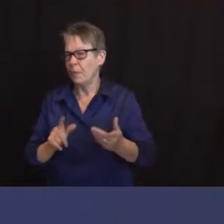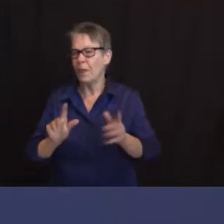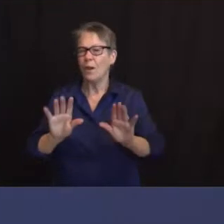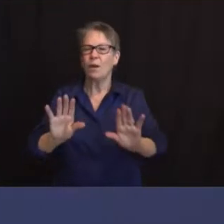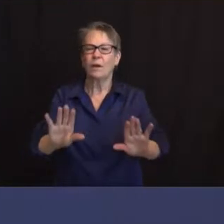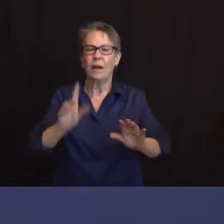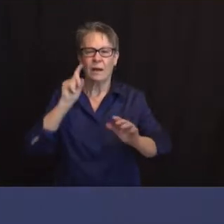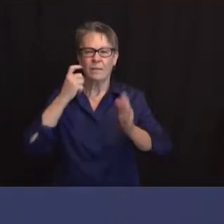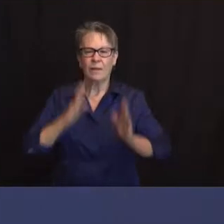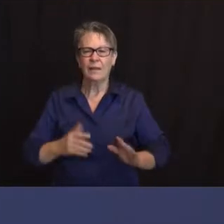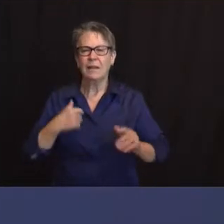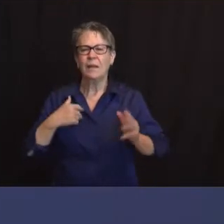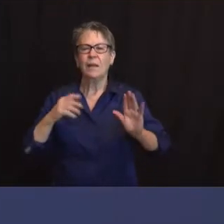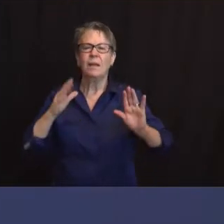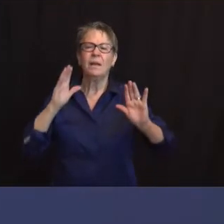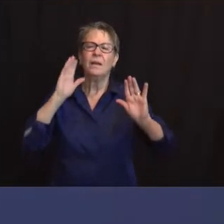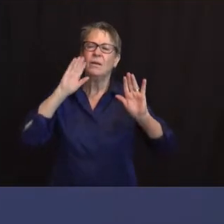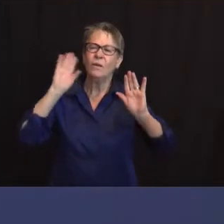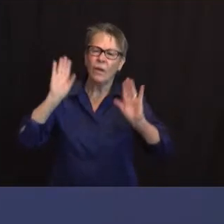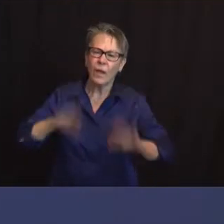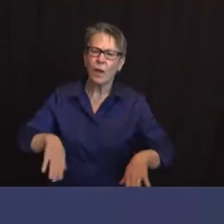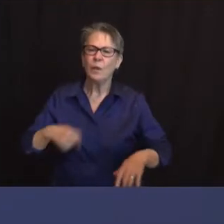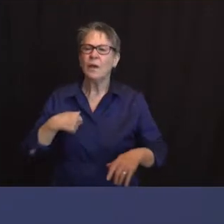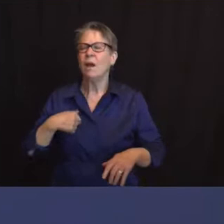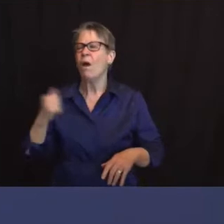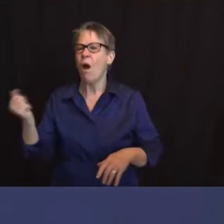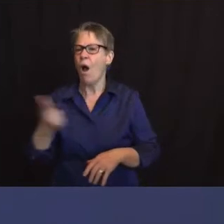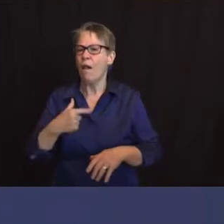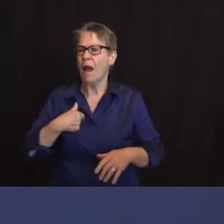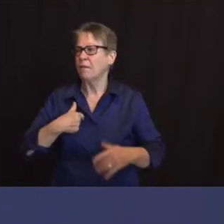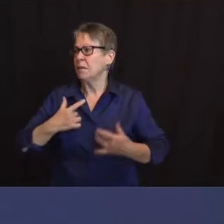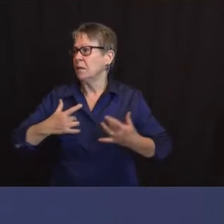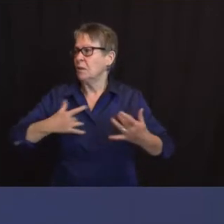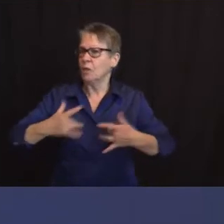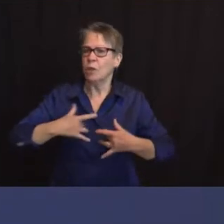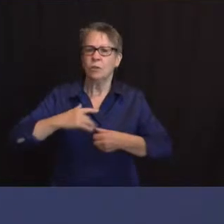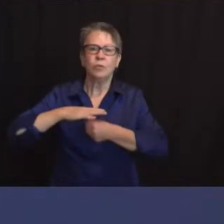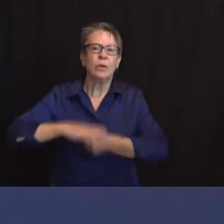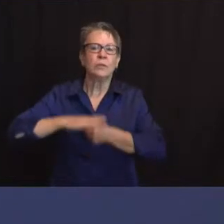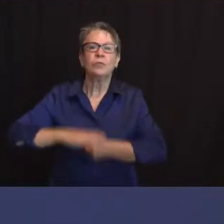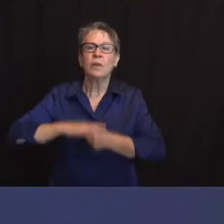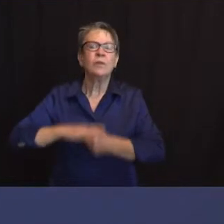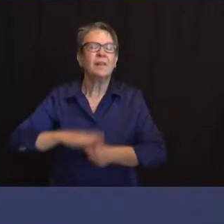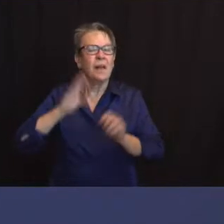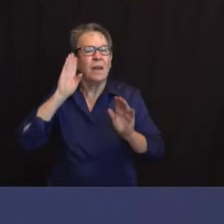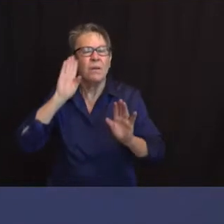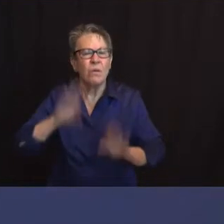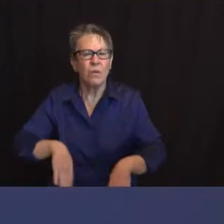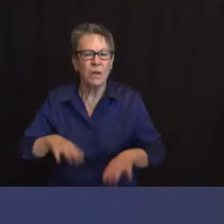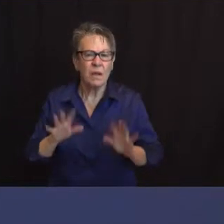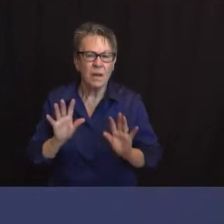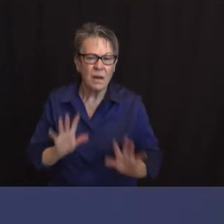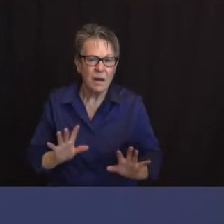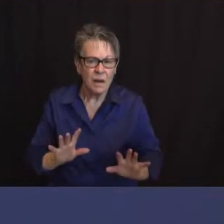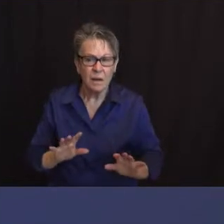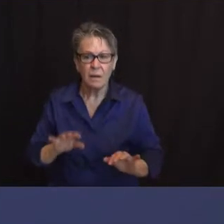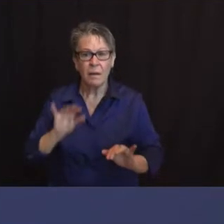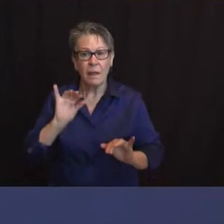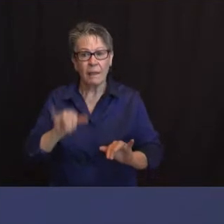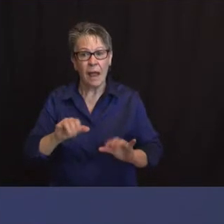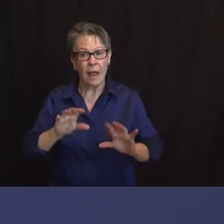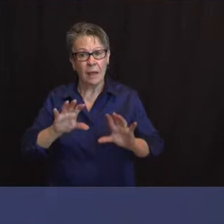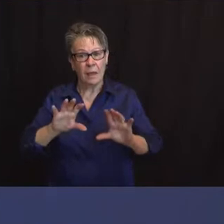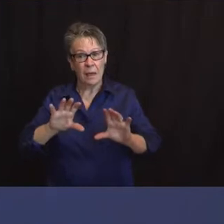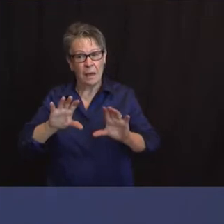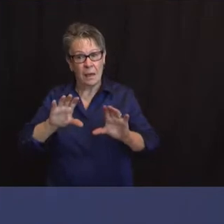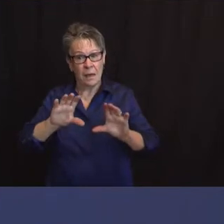particularly vulnerable communities and their families. And this is an example of as vulnerable a community as we have in the state. Any update on the